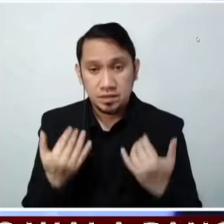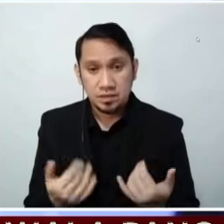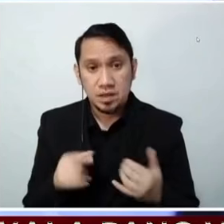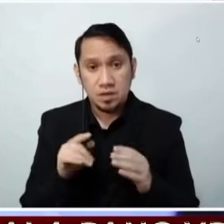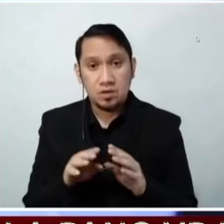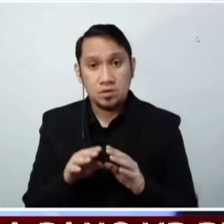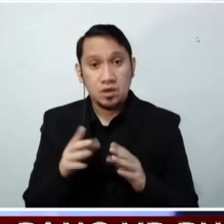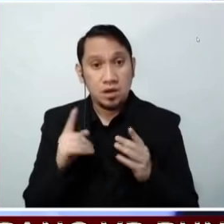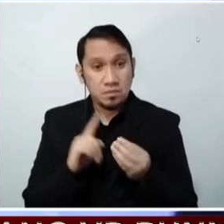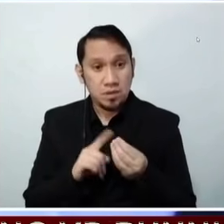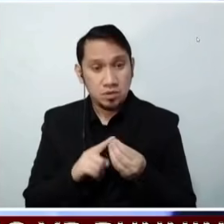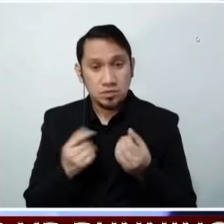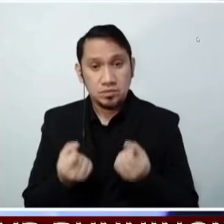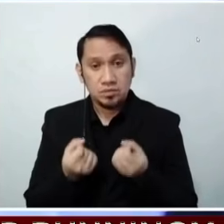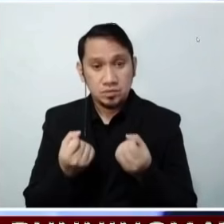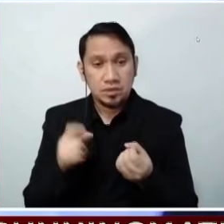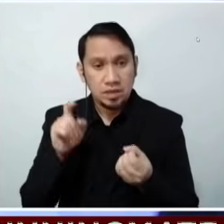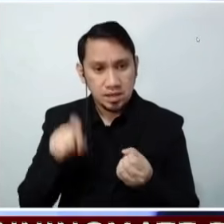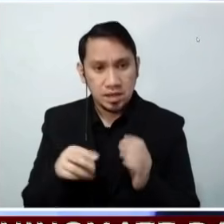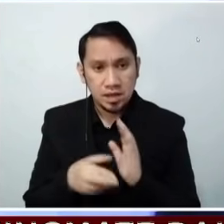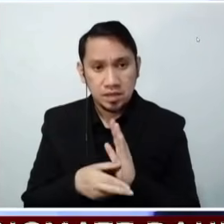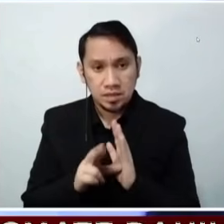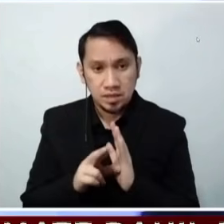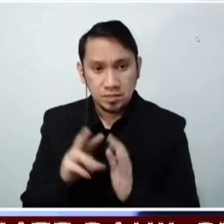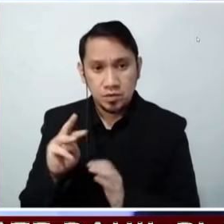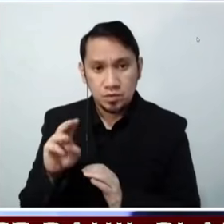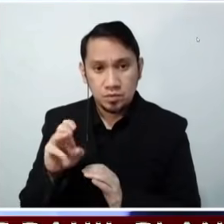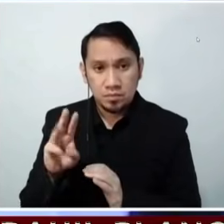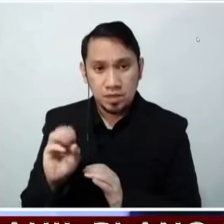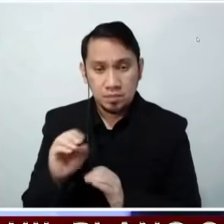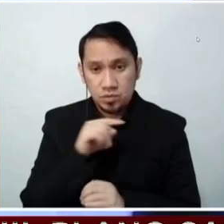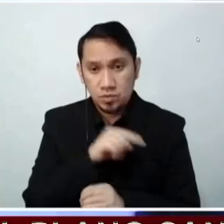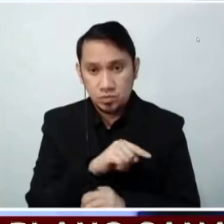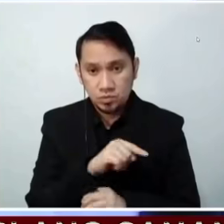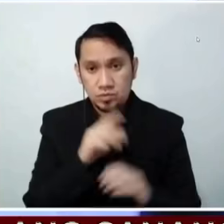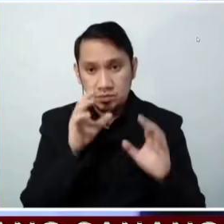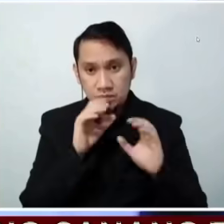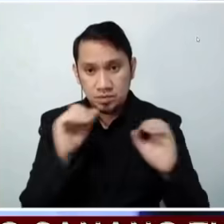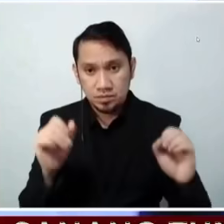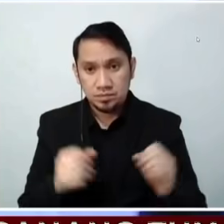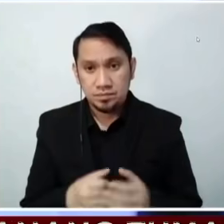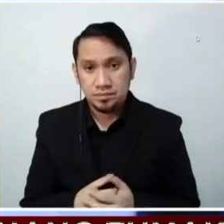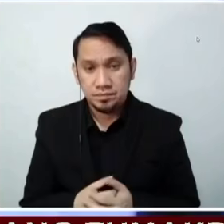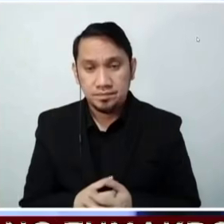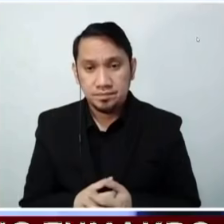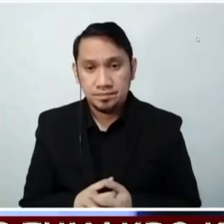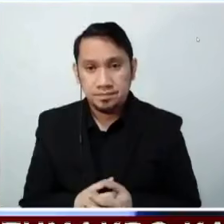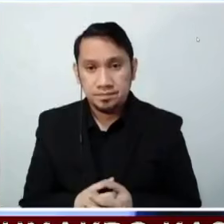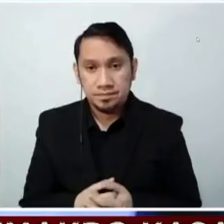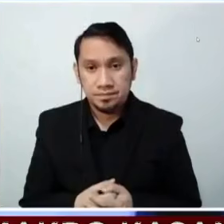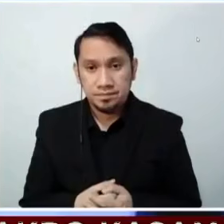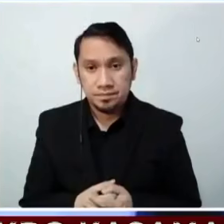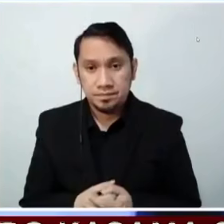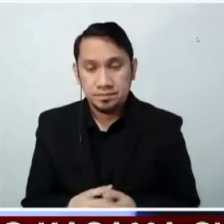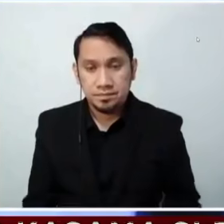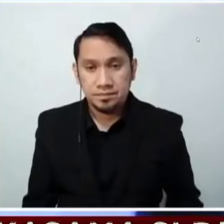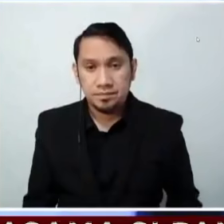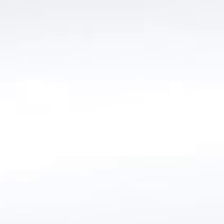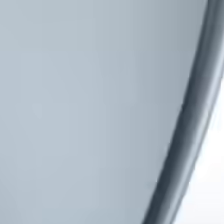sa suhestyon na dapat ma-review ang memo ng Pangulo. Zandro Ochona, ABS-CBN News.